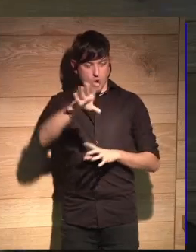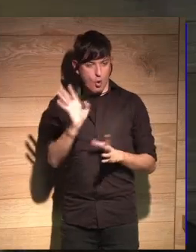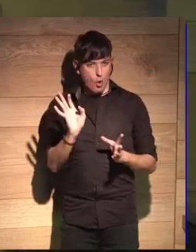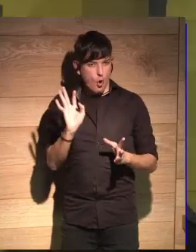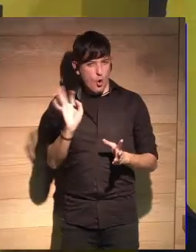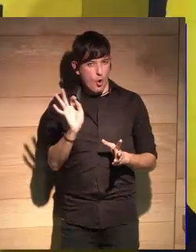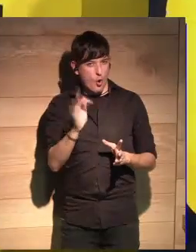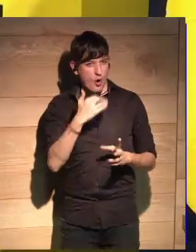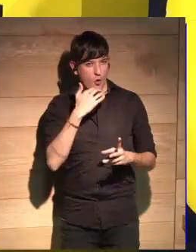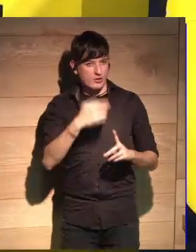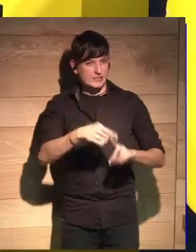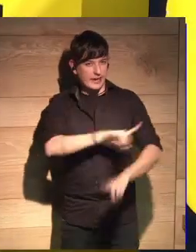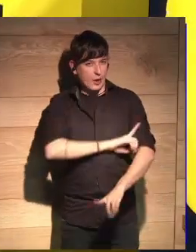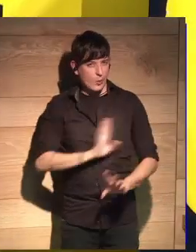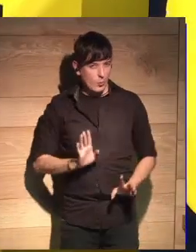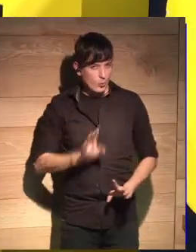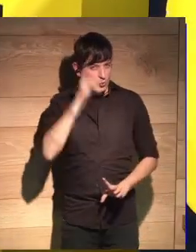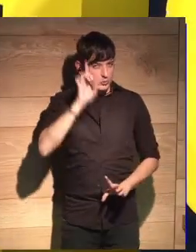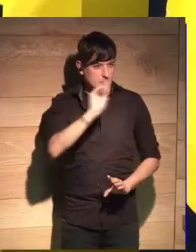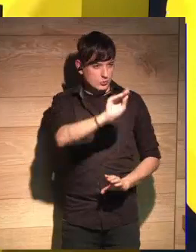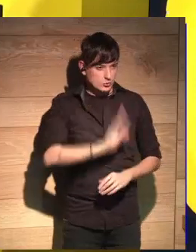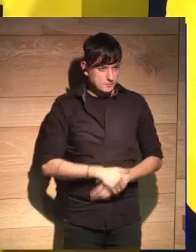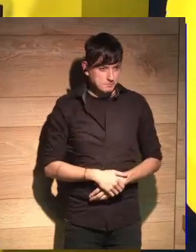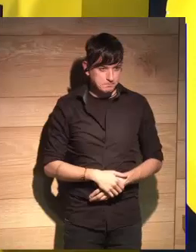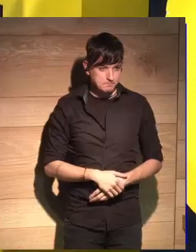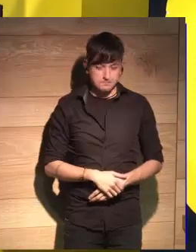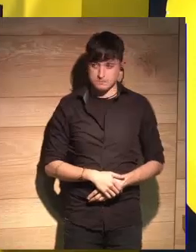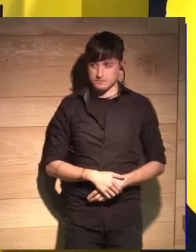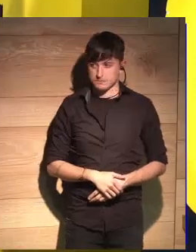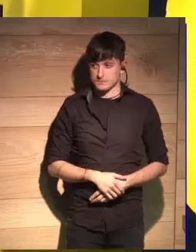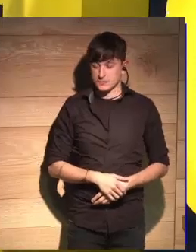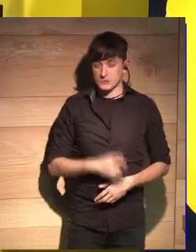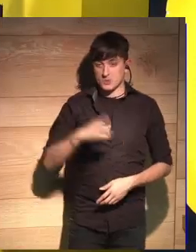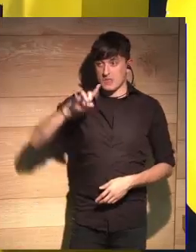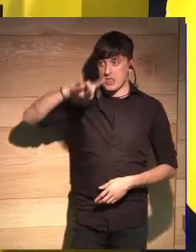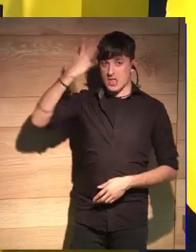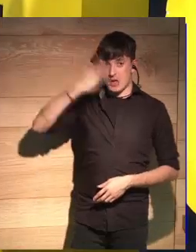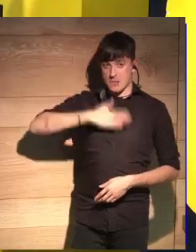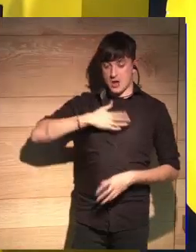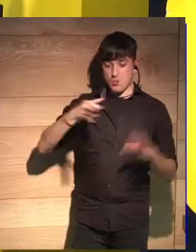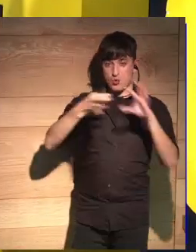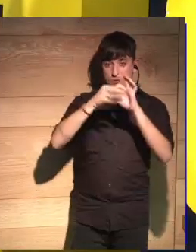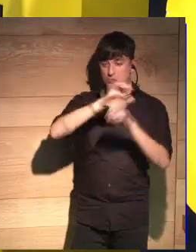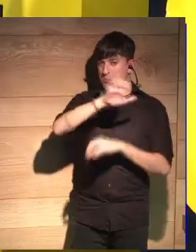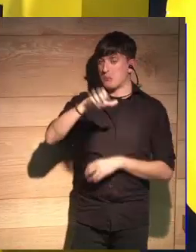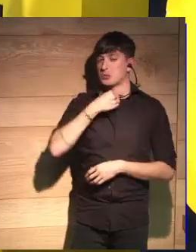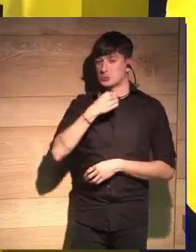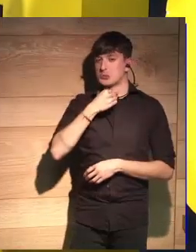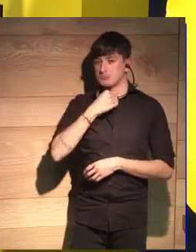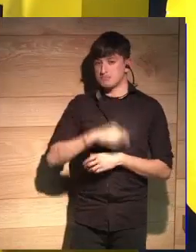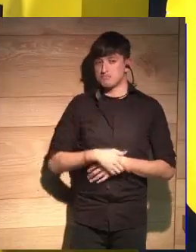about it? Thanks. My sense is that I like the European Union more than most Europeans